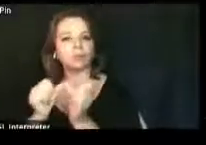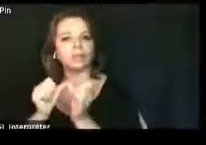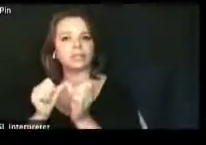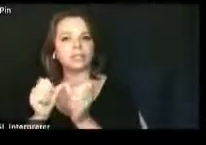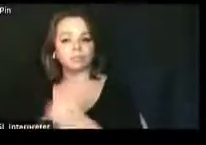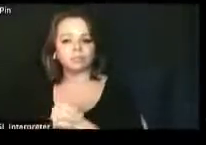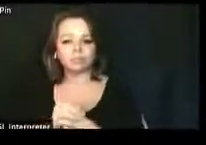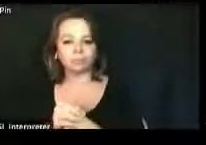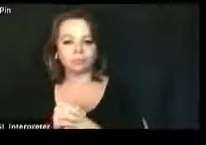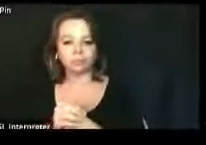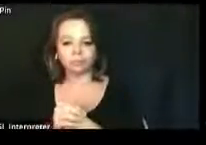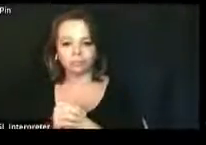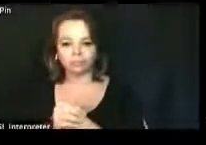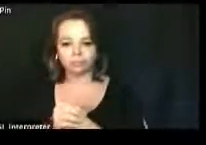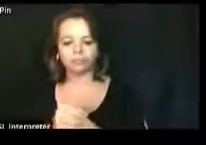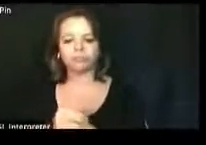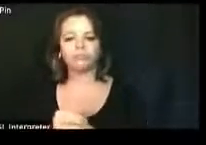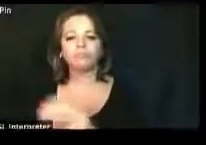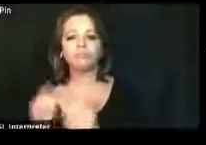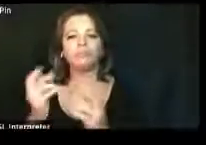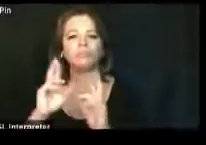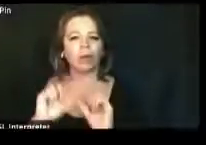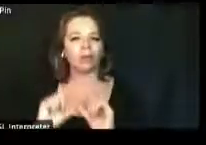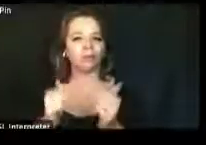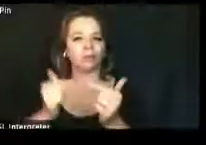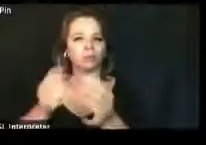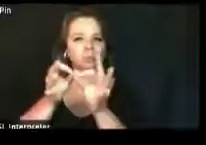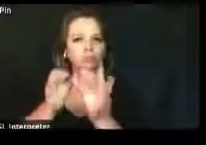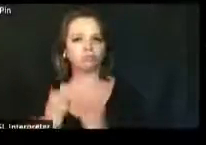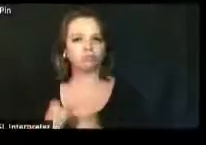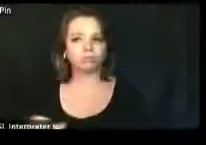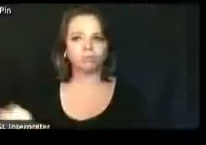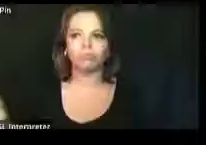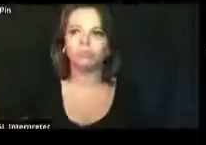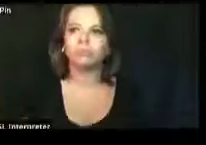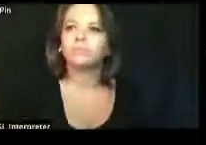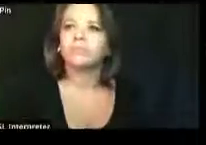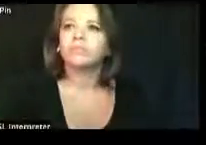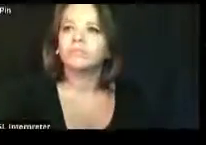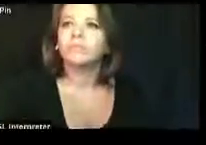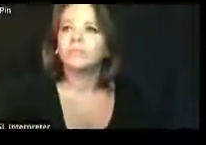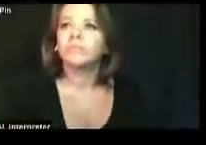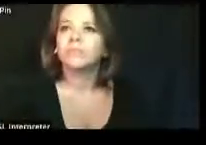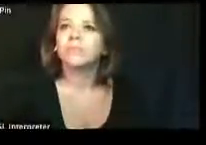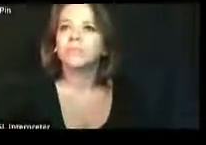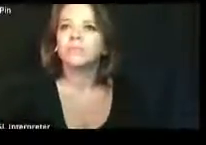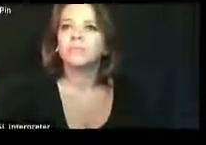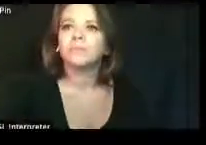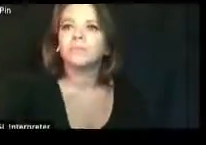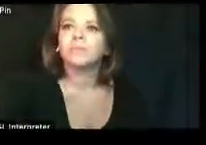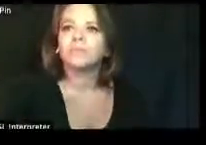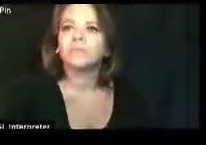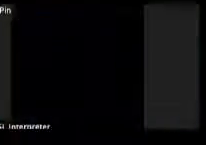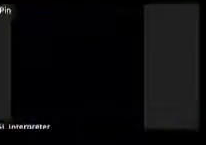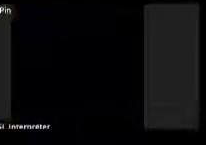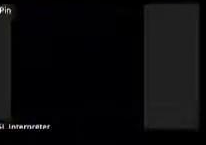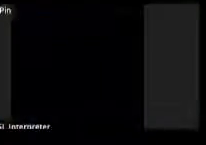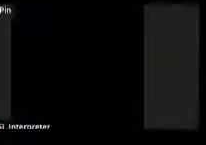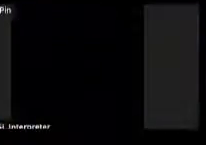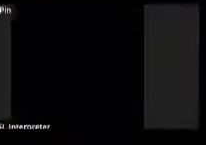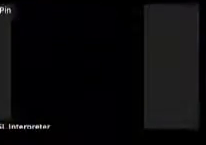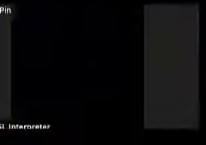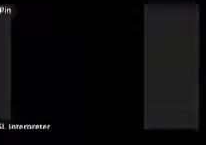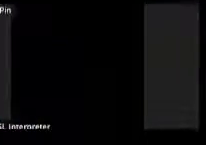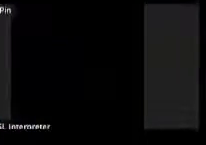un par de frases. Mi comunidad está ubicada entre las calles principales que son la Pando Boulevard,